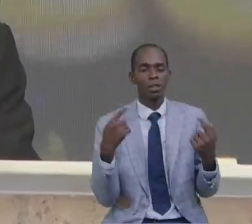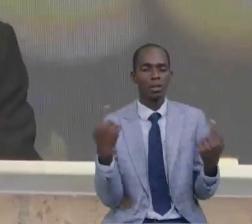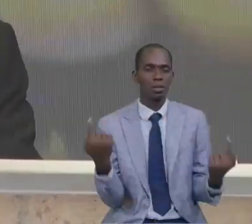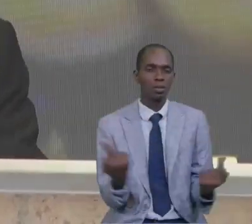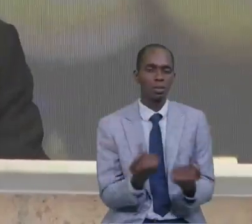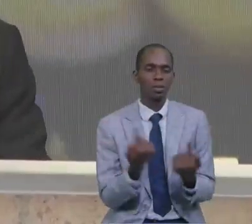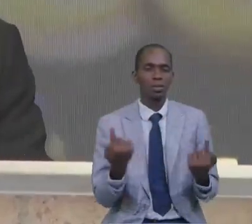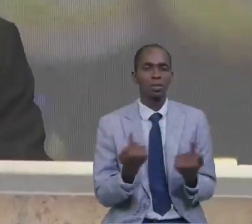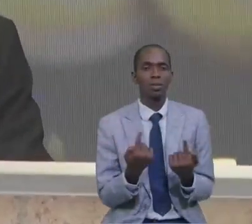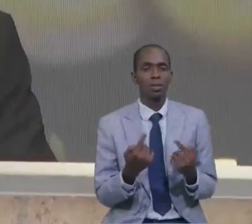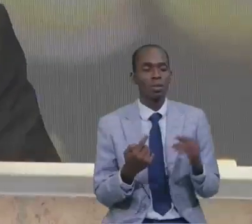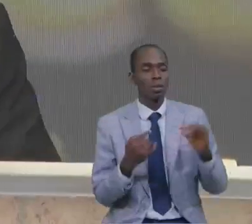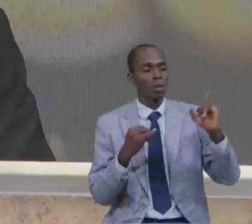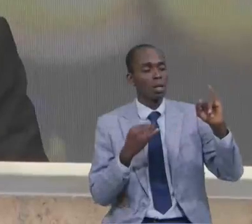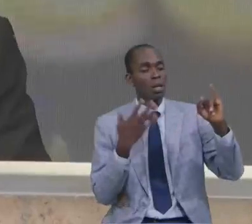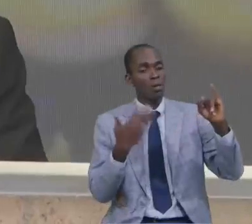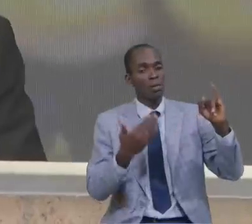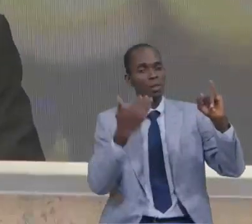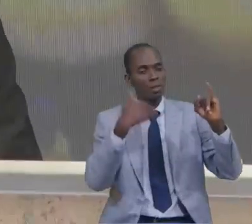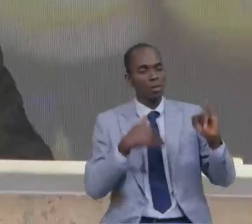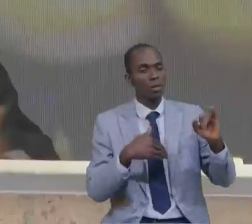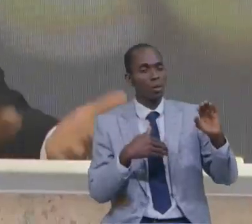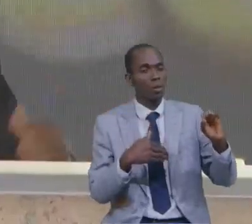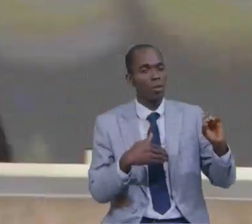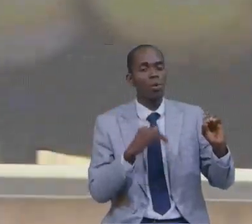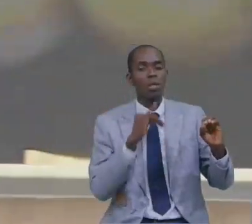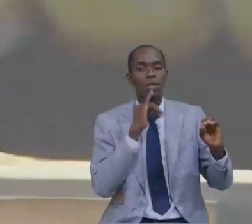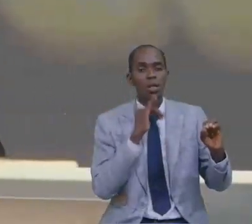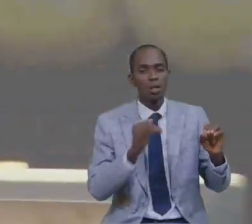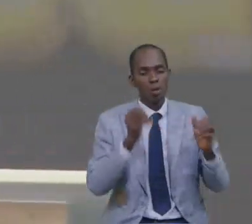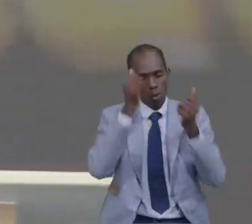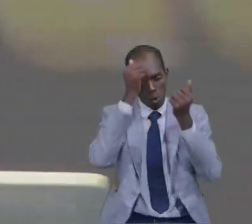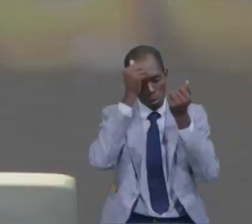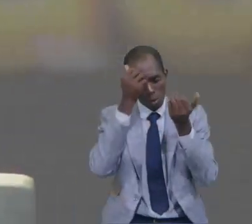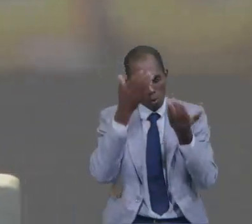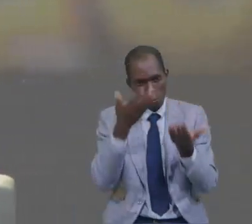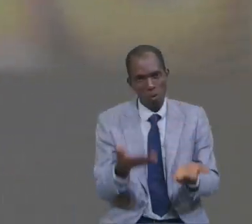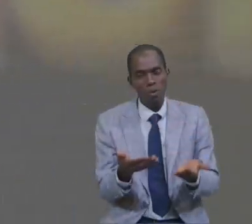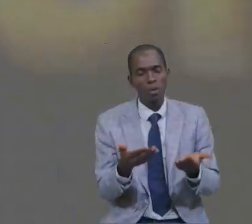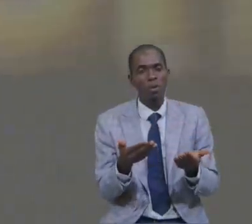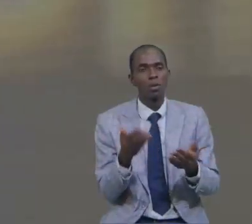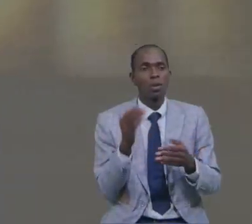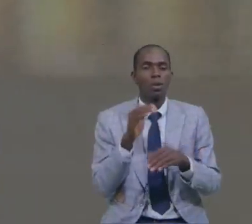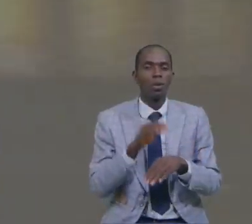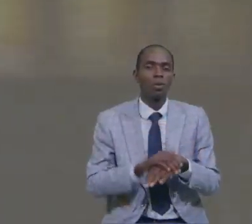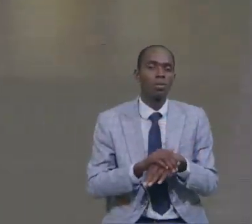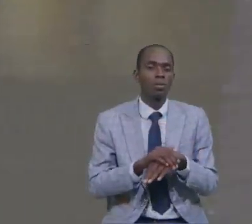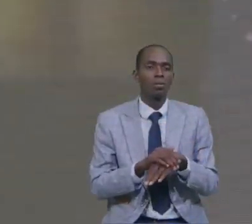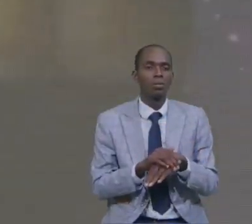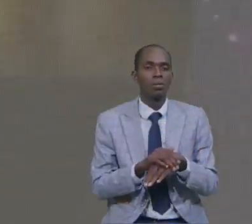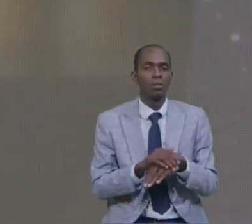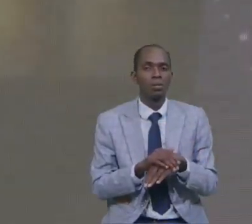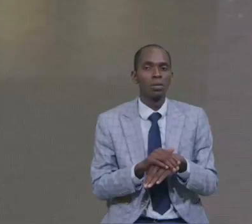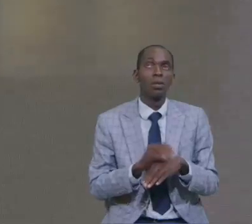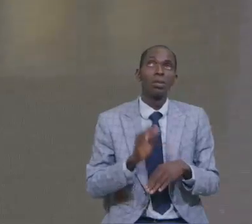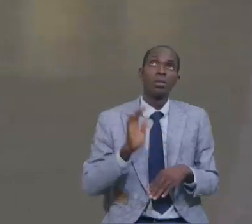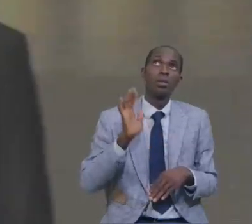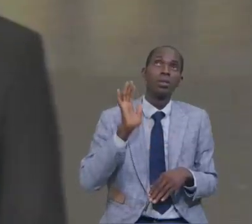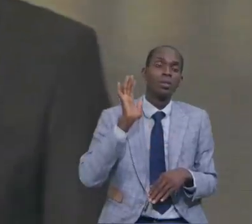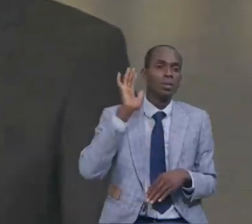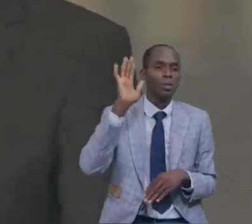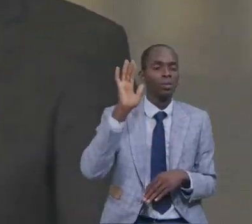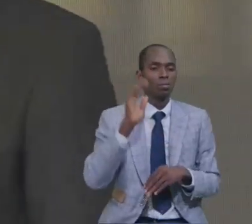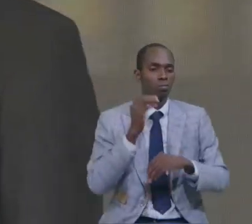on his guidebook? The guidebook for the Christian is the Bible.